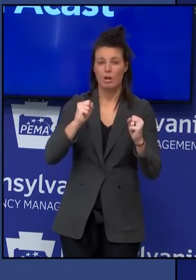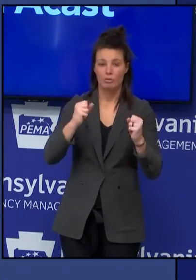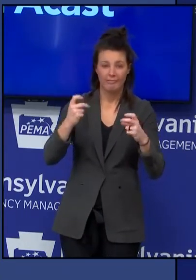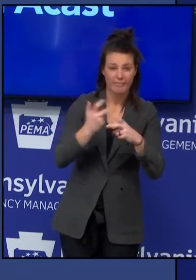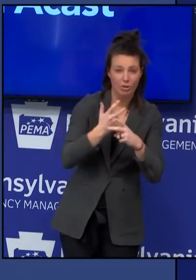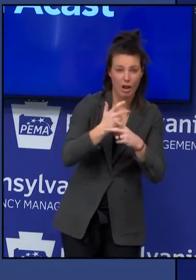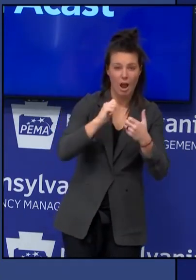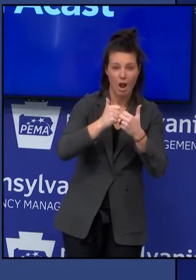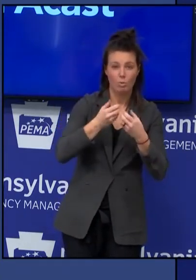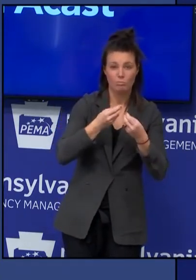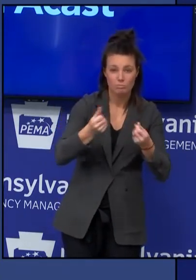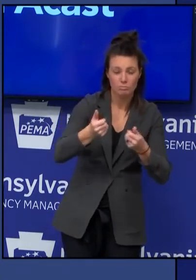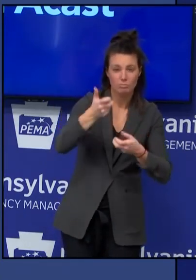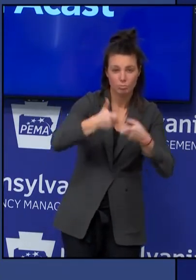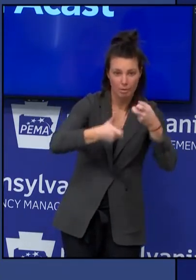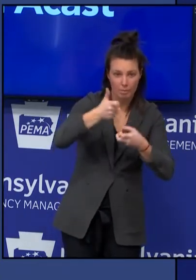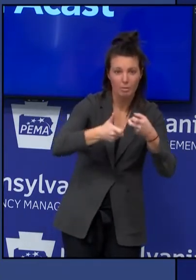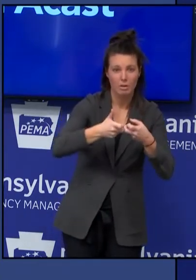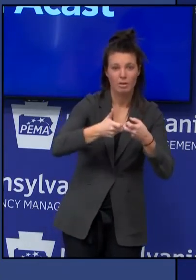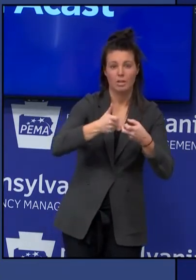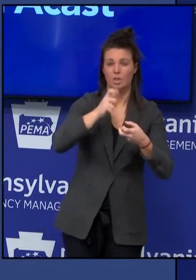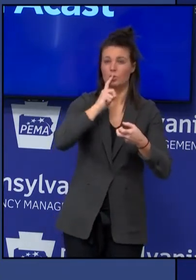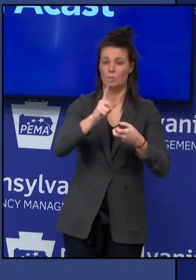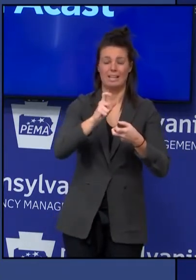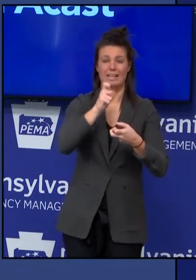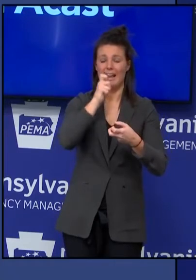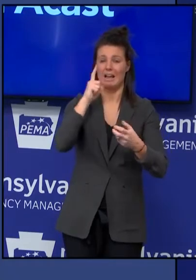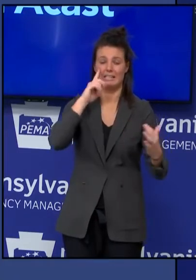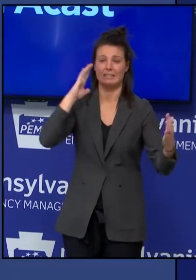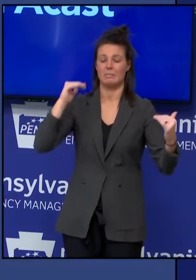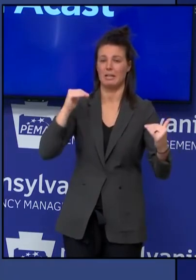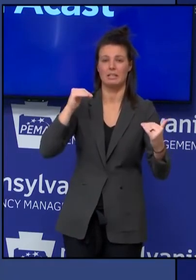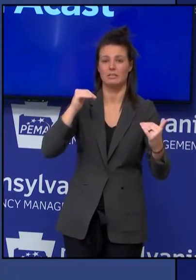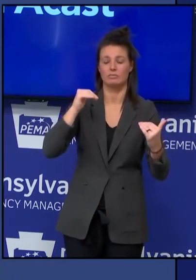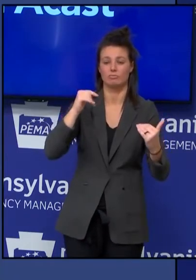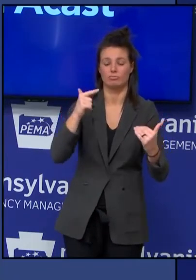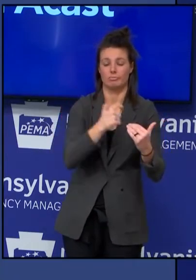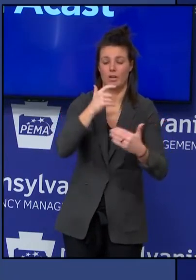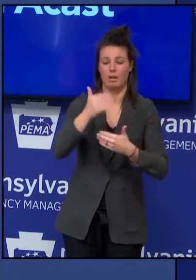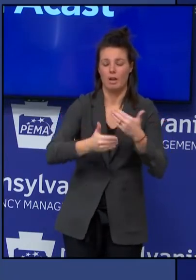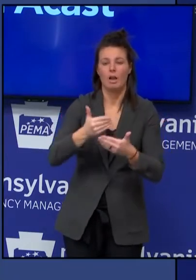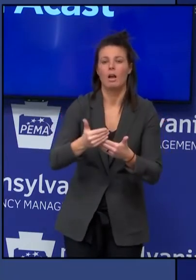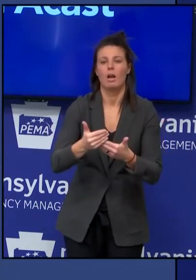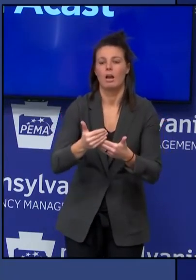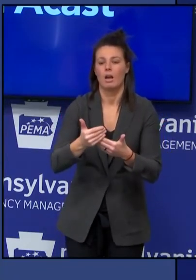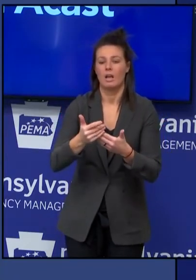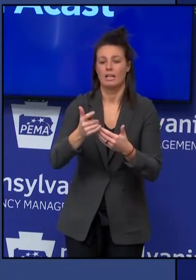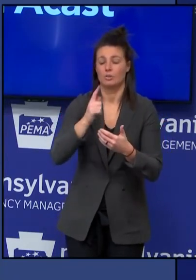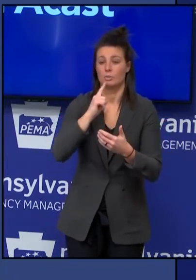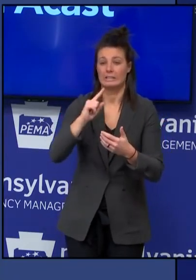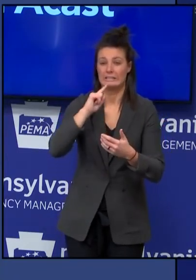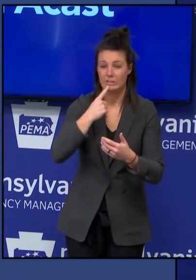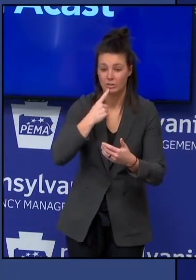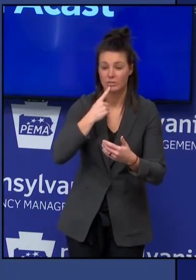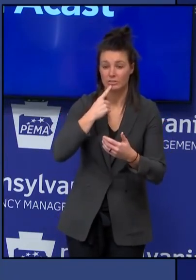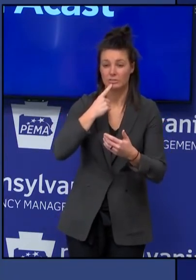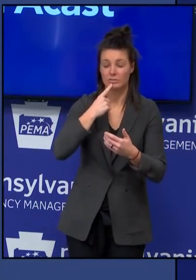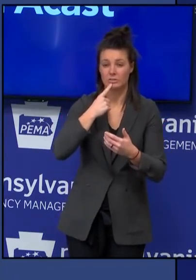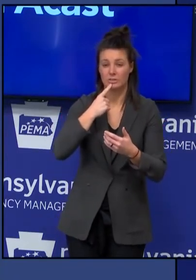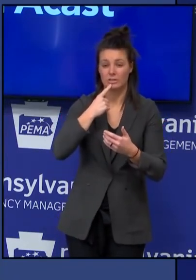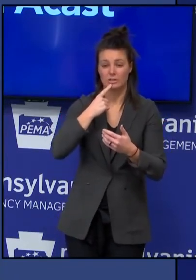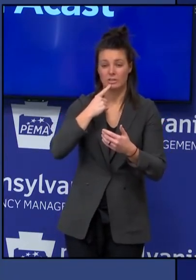as our federal counterparts, that this is an unprecedented rollout. This initiative is of such magnitude that there